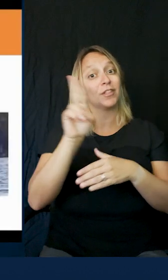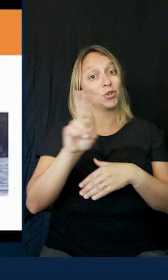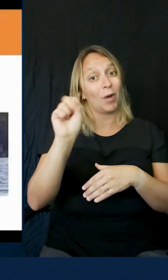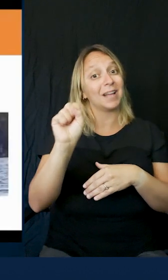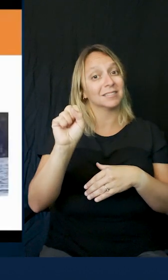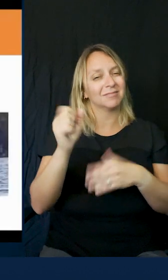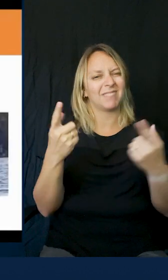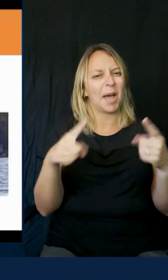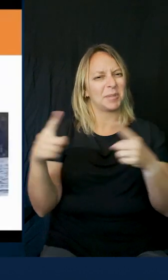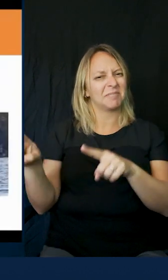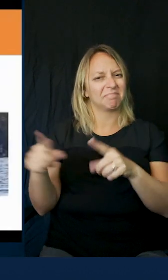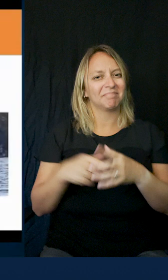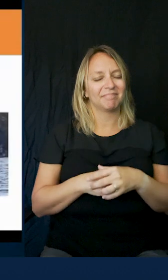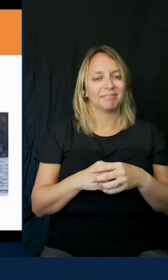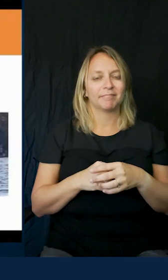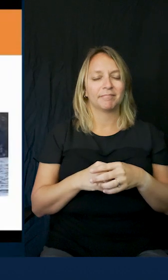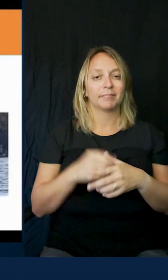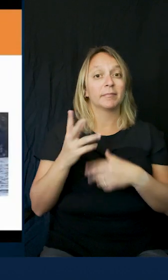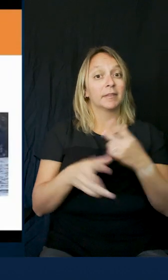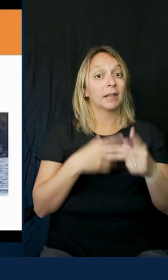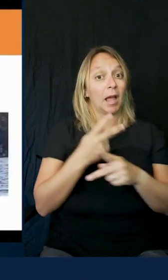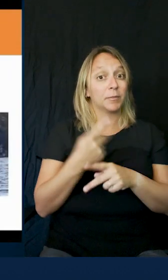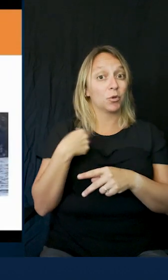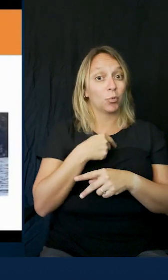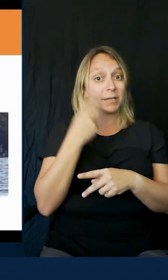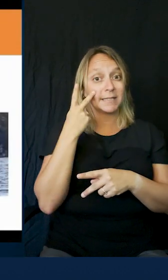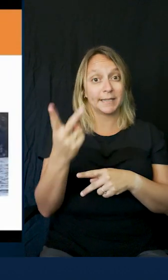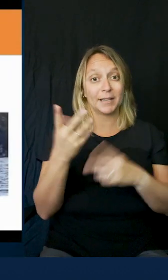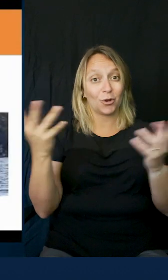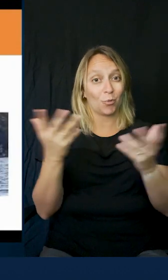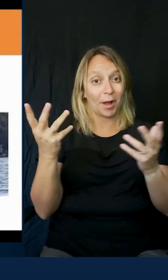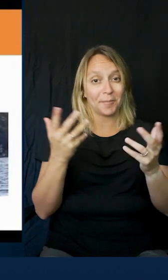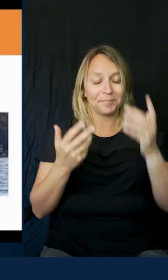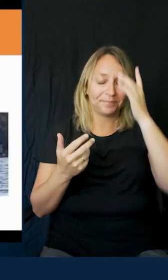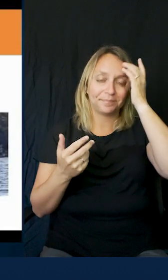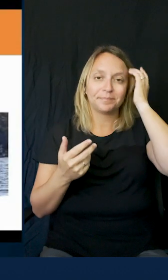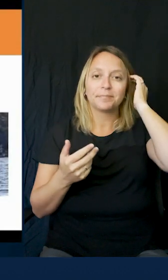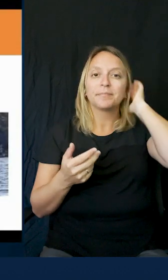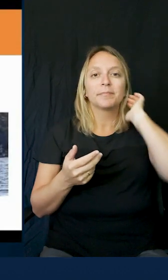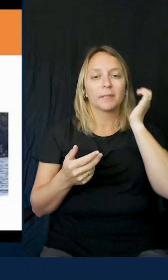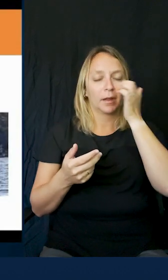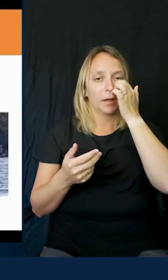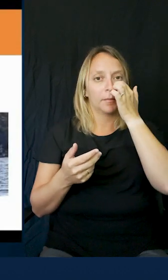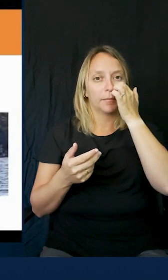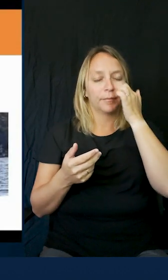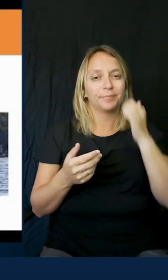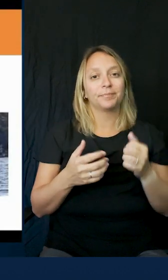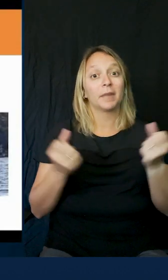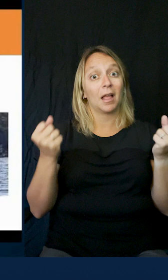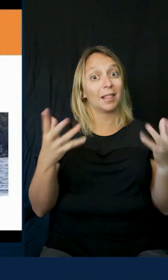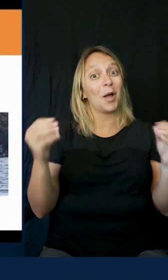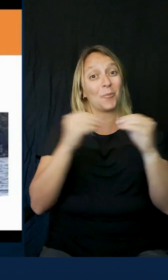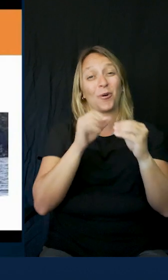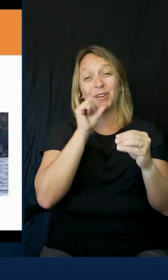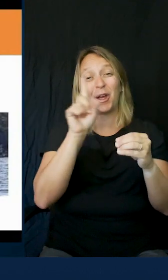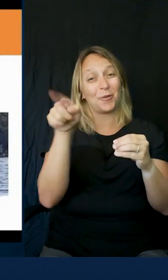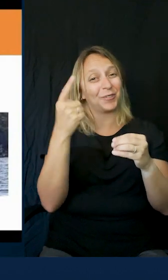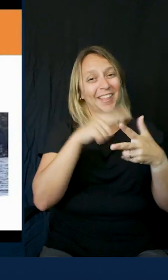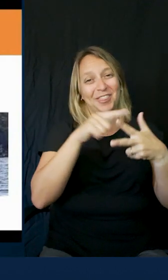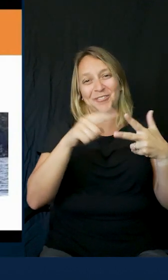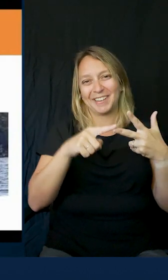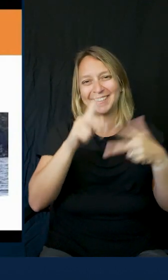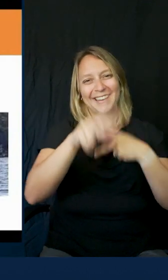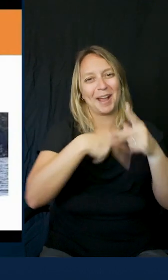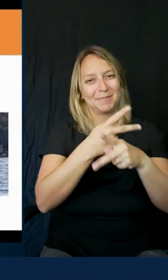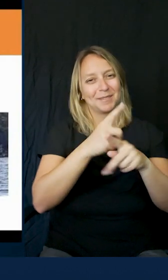lot as well. The types of whales that we see on whale watching tours, a lot more than just these three species, but this